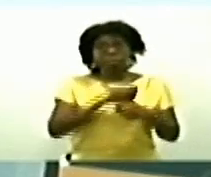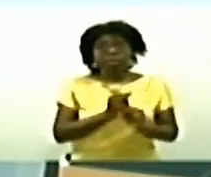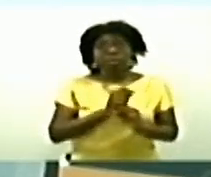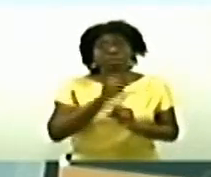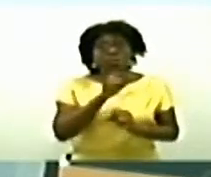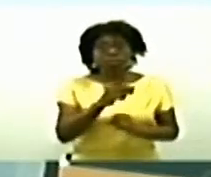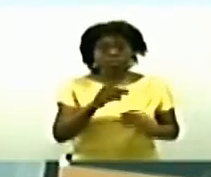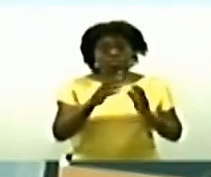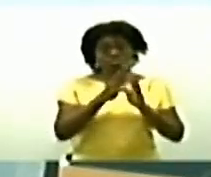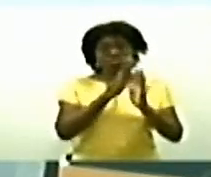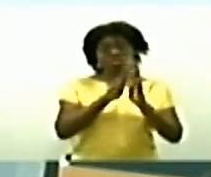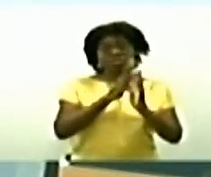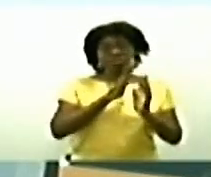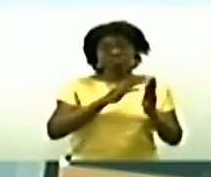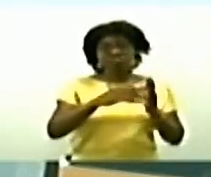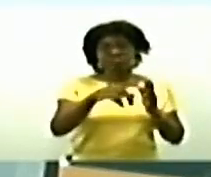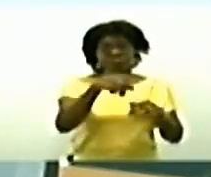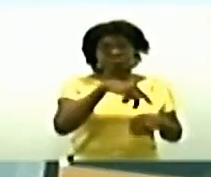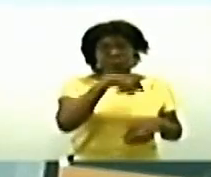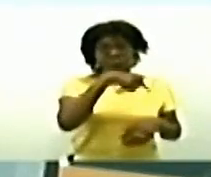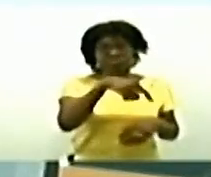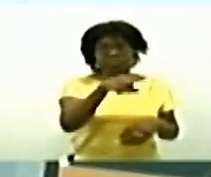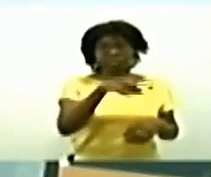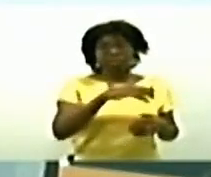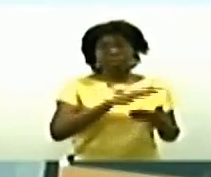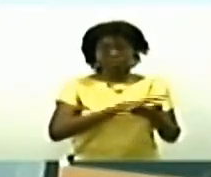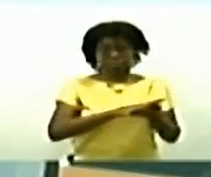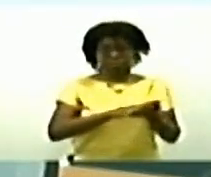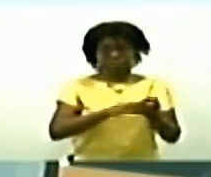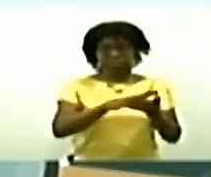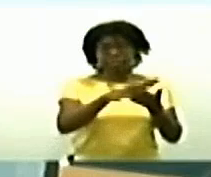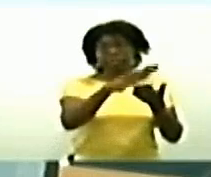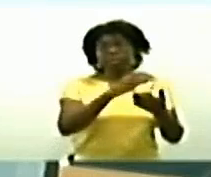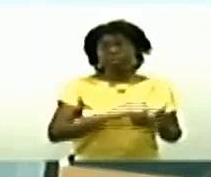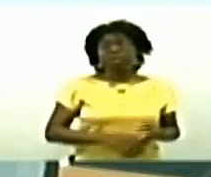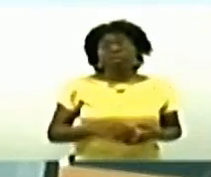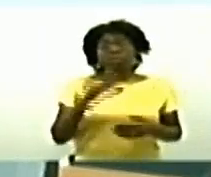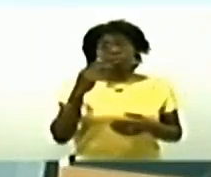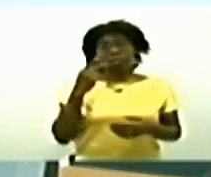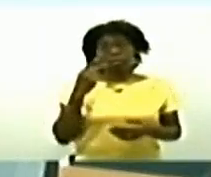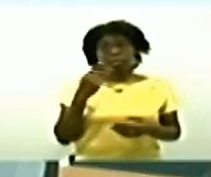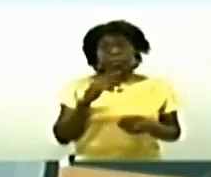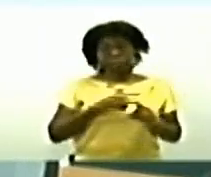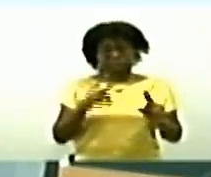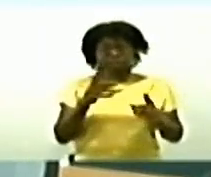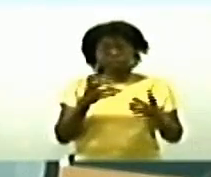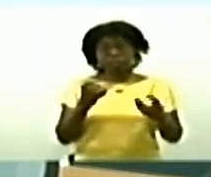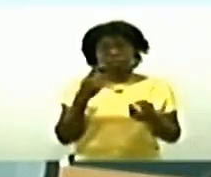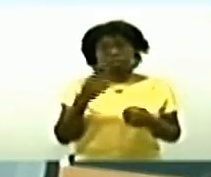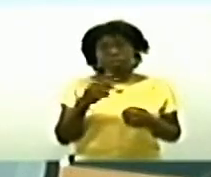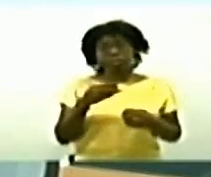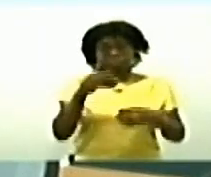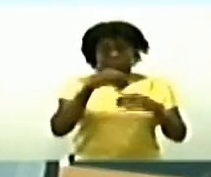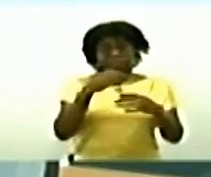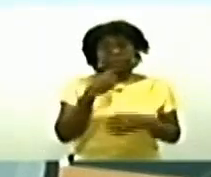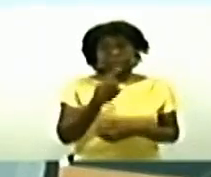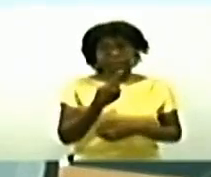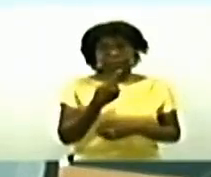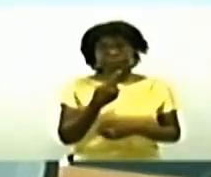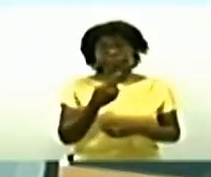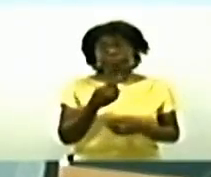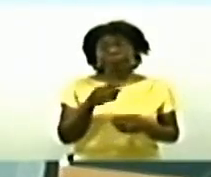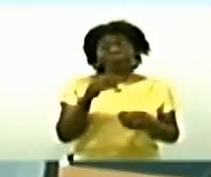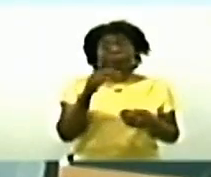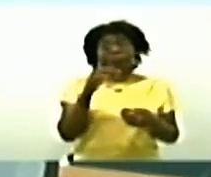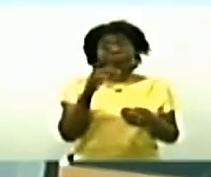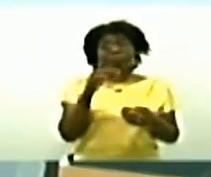nicely. And the move of the bill may go into it, but I just want to put this in as it relates